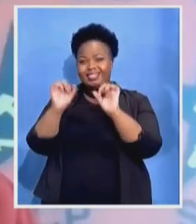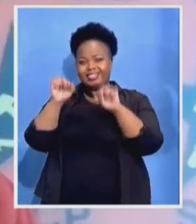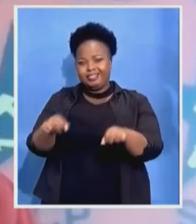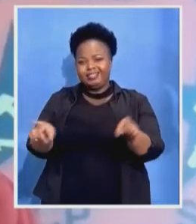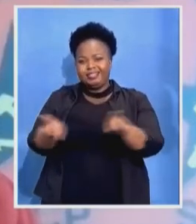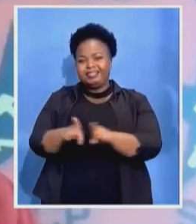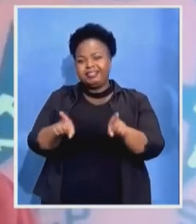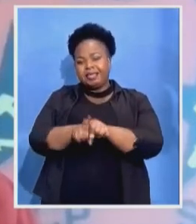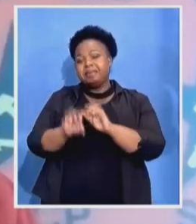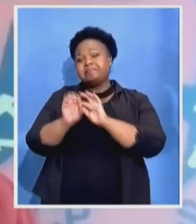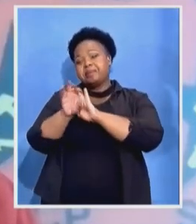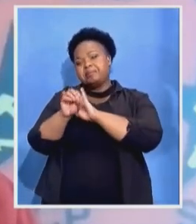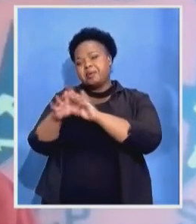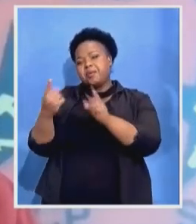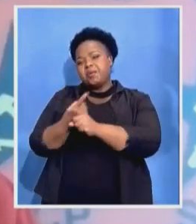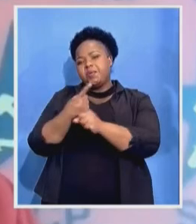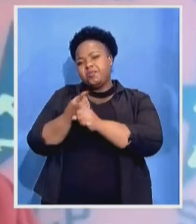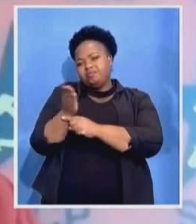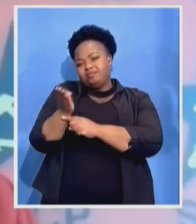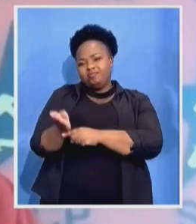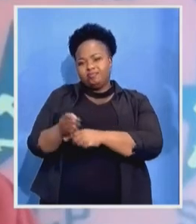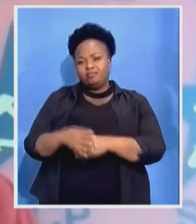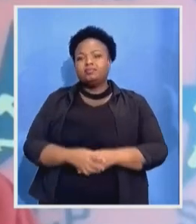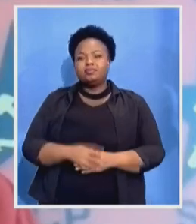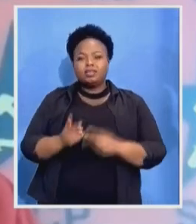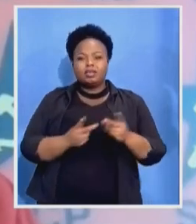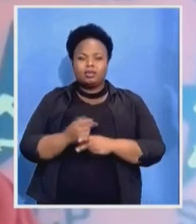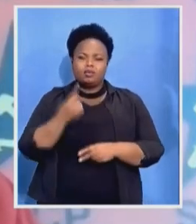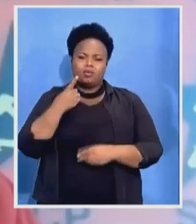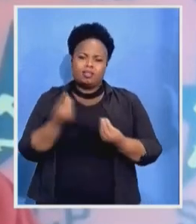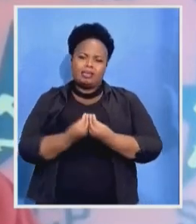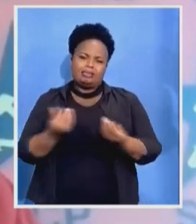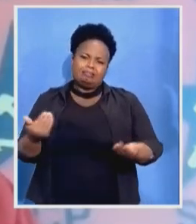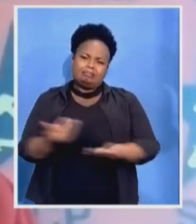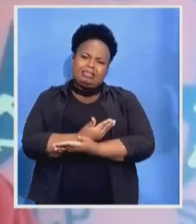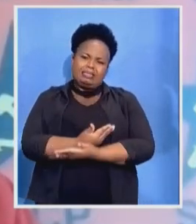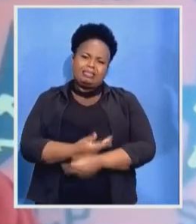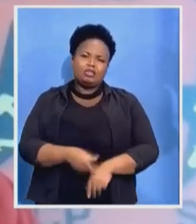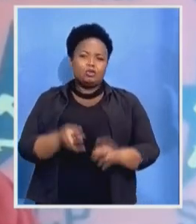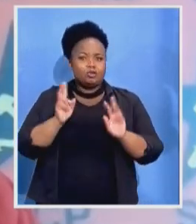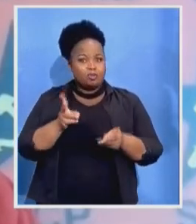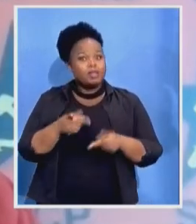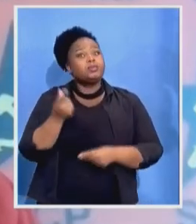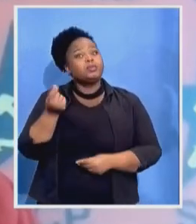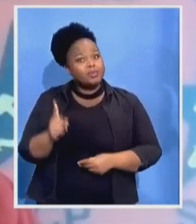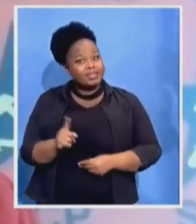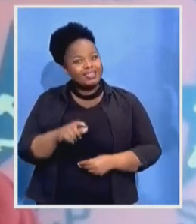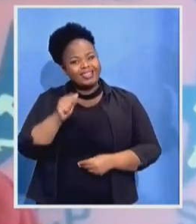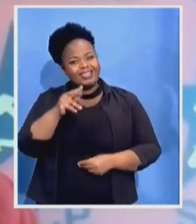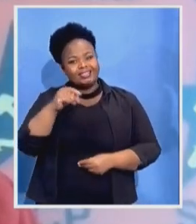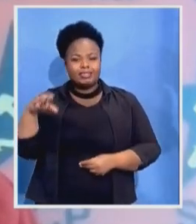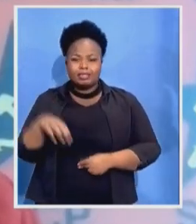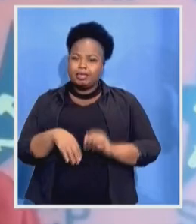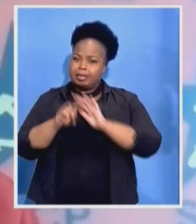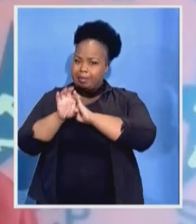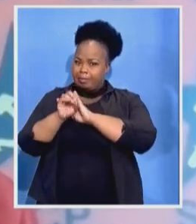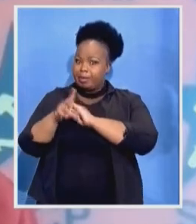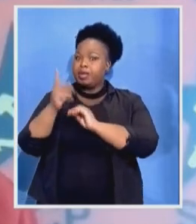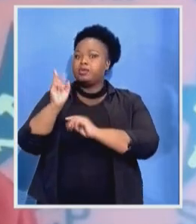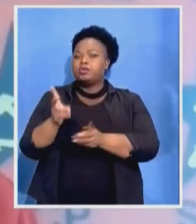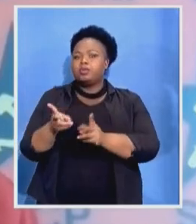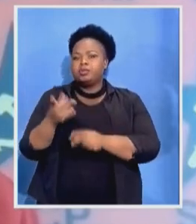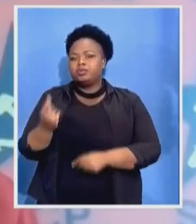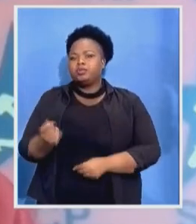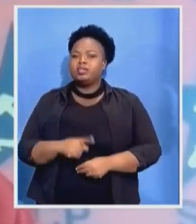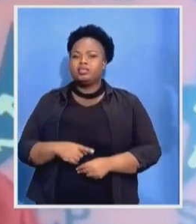One thing we missed today, which they normally do at ANC press briefings, is that Samkelo will raise the hand and then Sophie